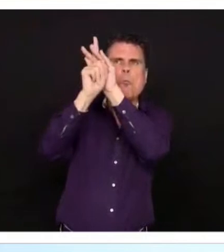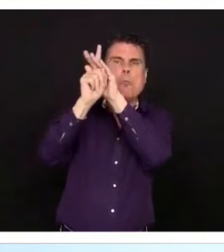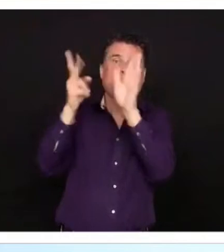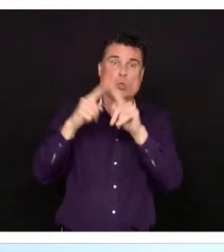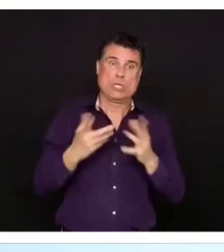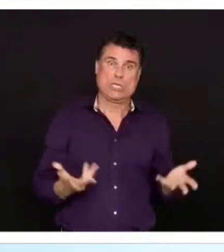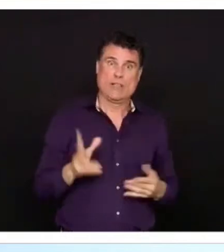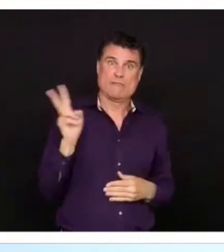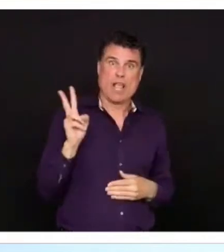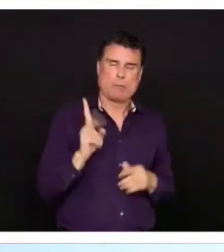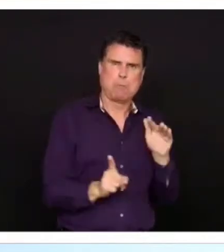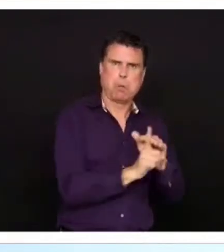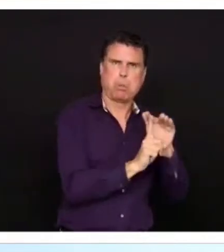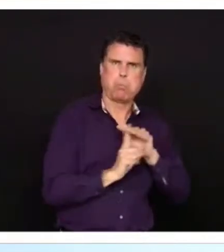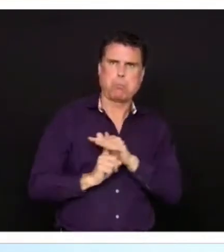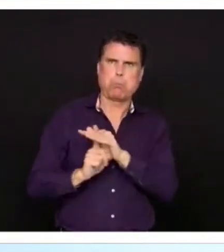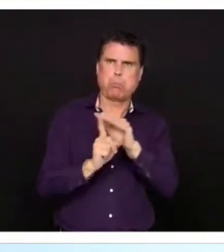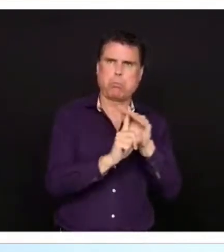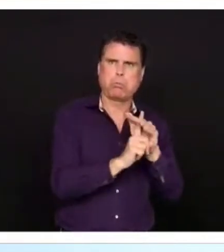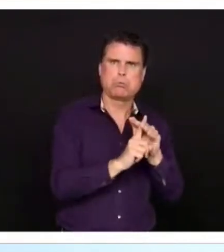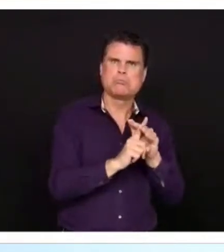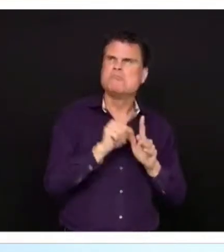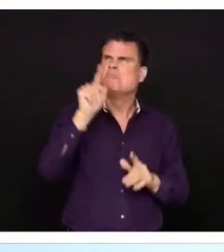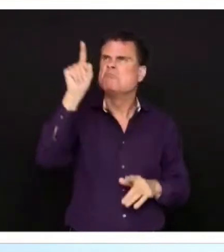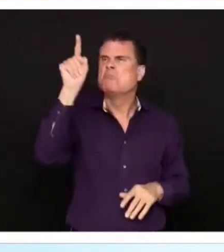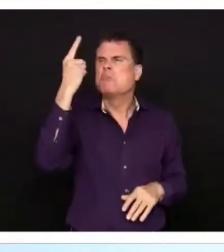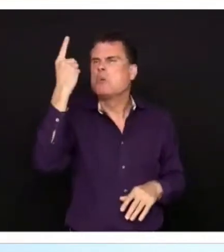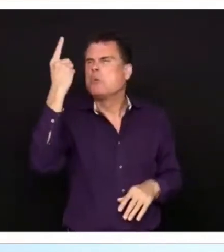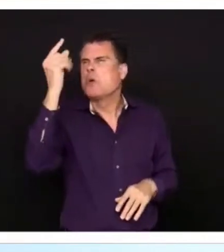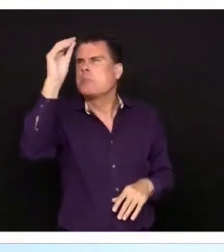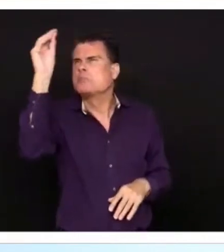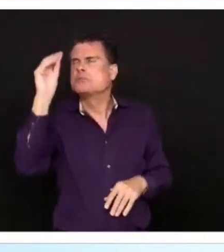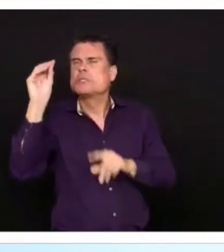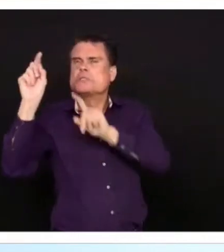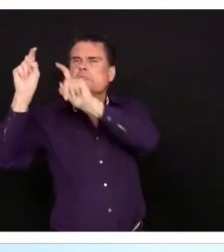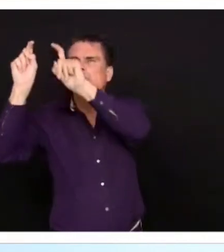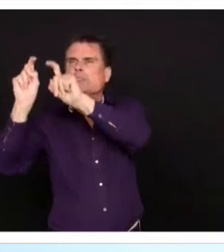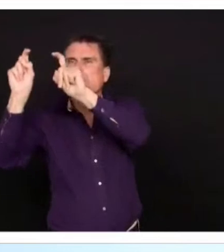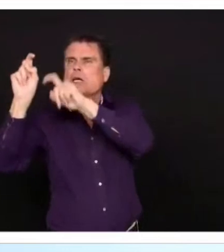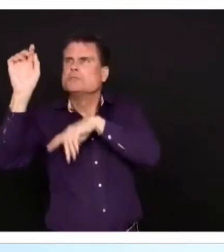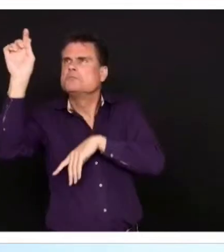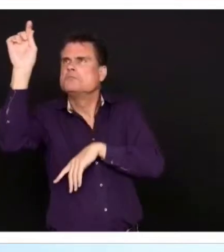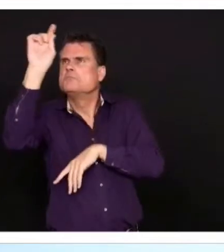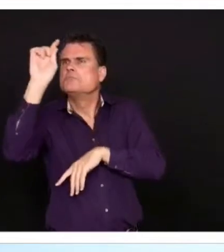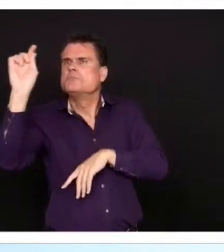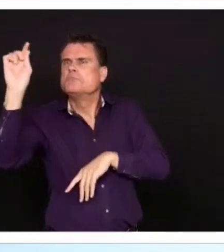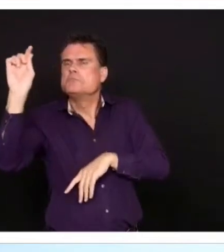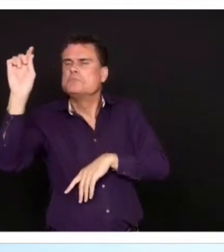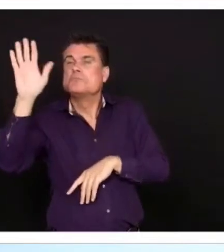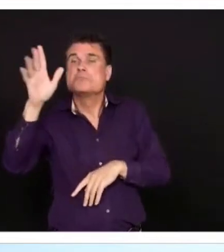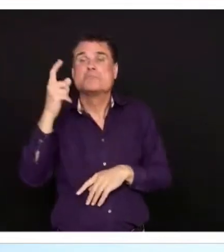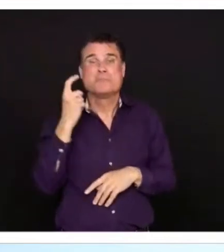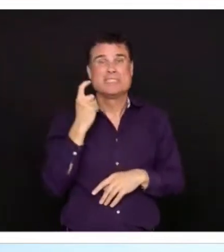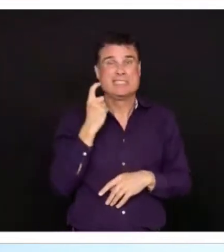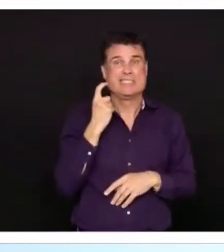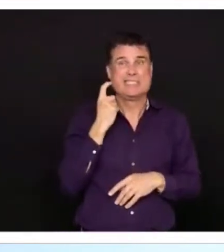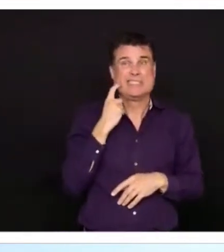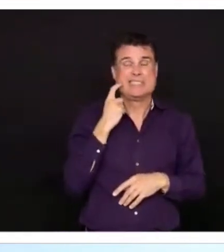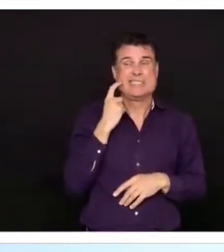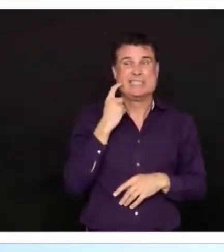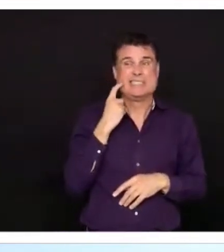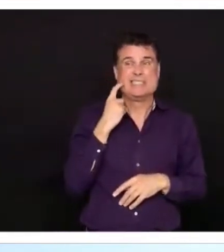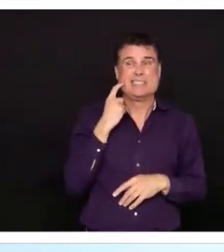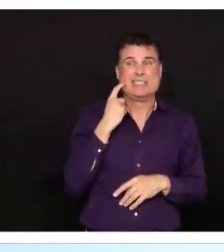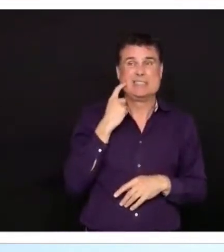know that there's a community outbreak in the Blueberry River First Nation, which represent about half of our active cases in the north. What are you